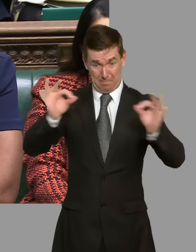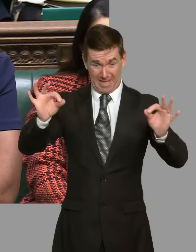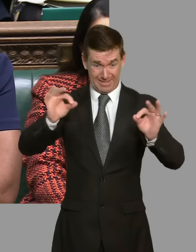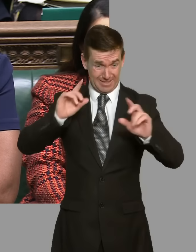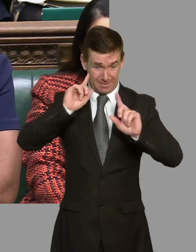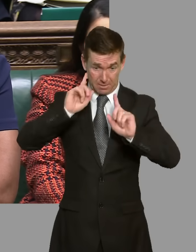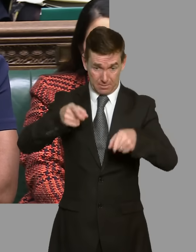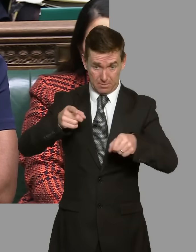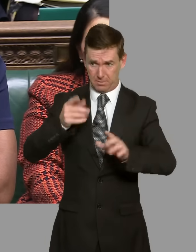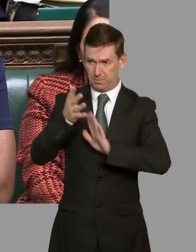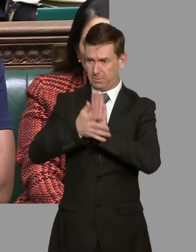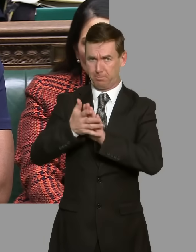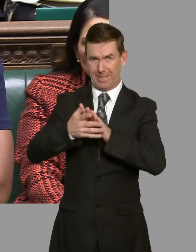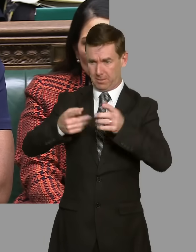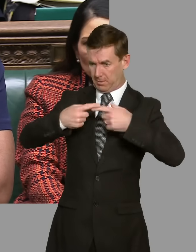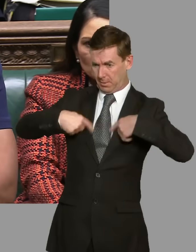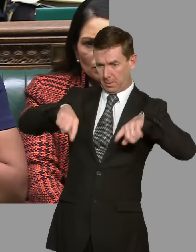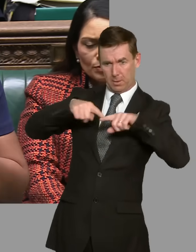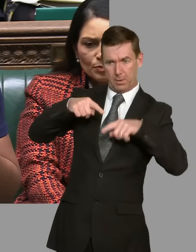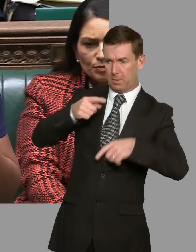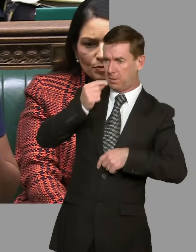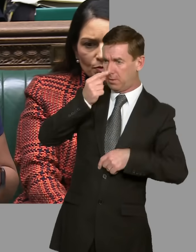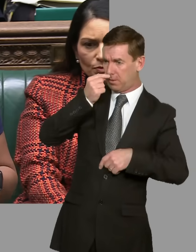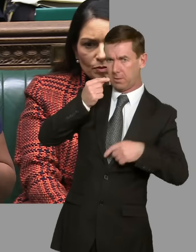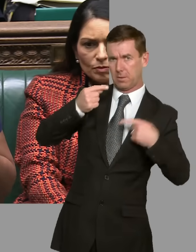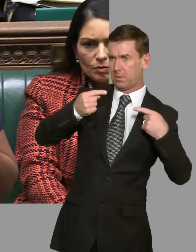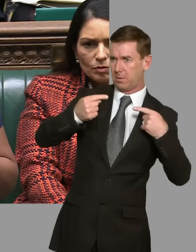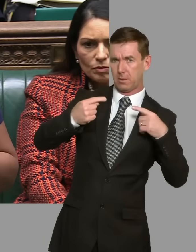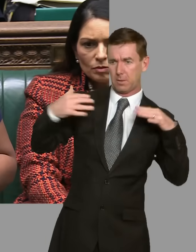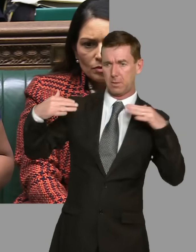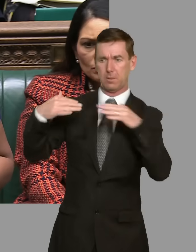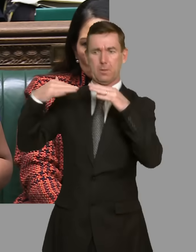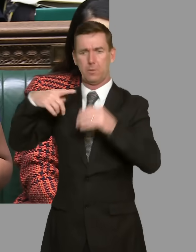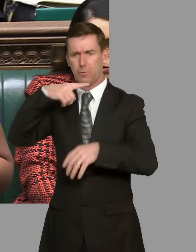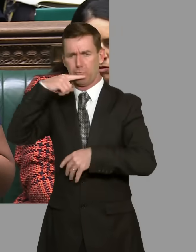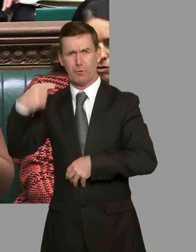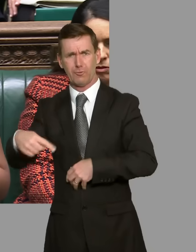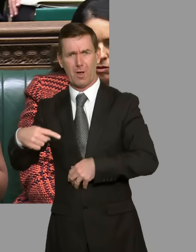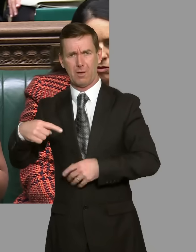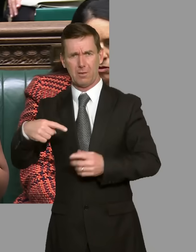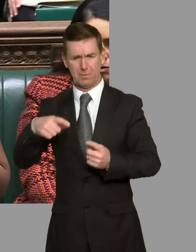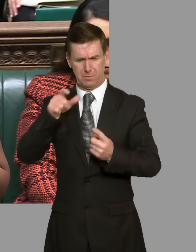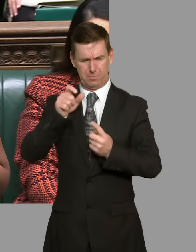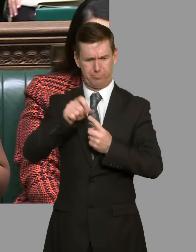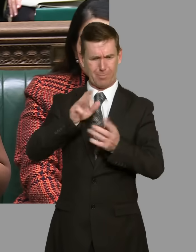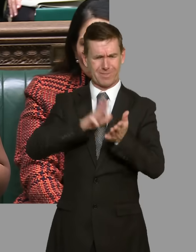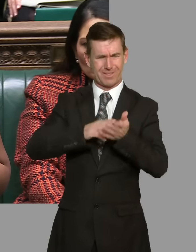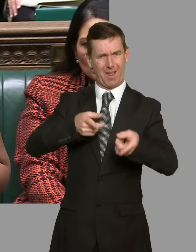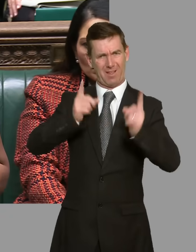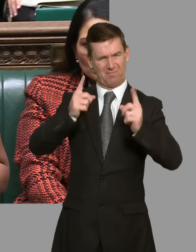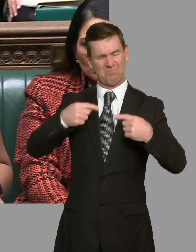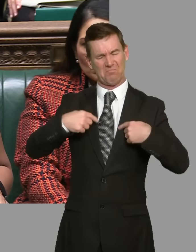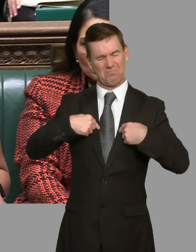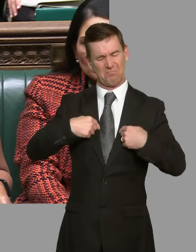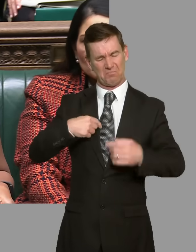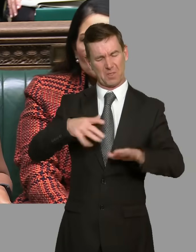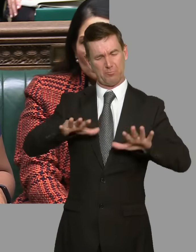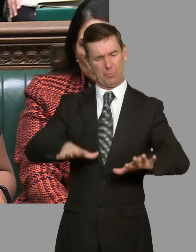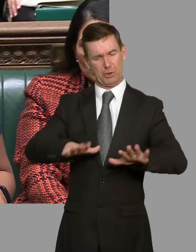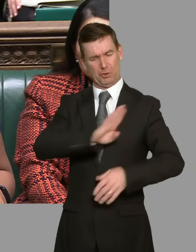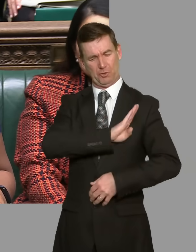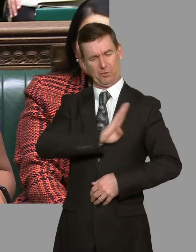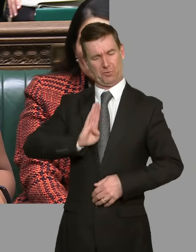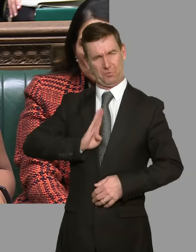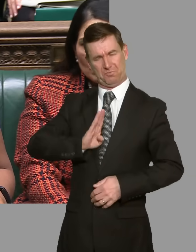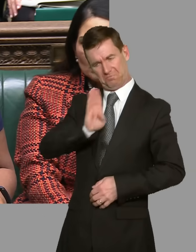committing troops, he must give more detail on how he intends to ensure our armed forces are